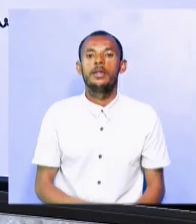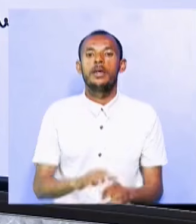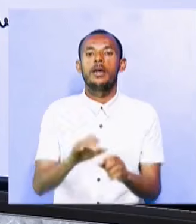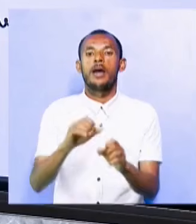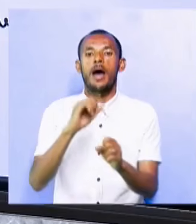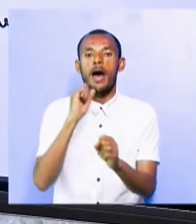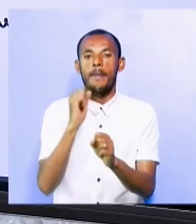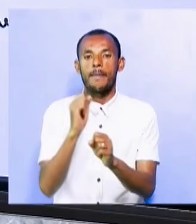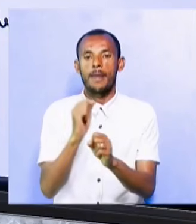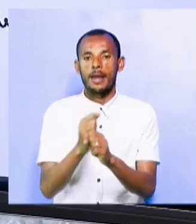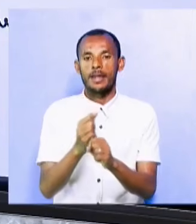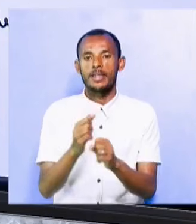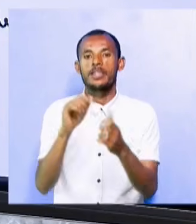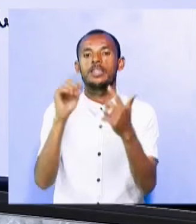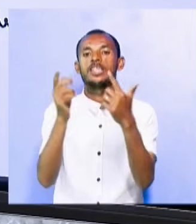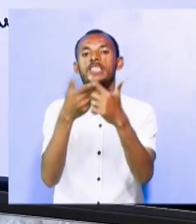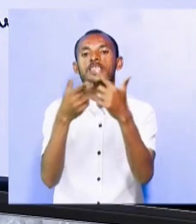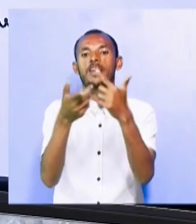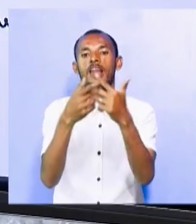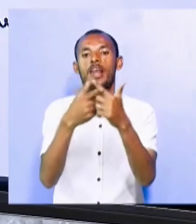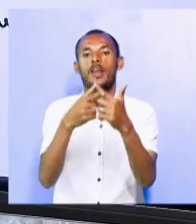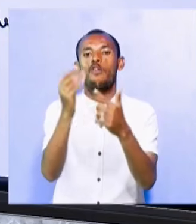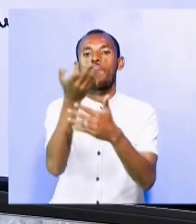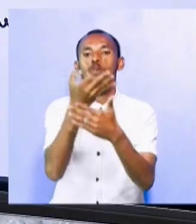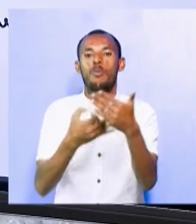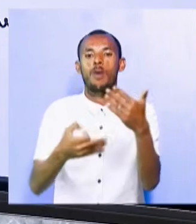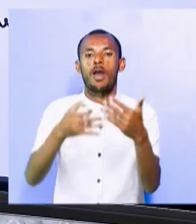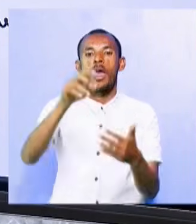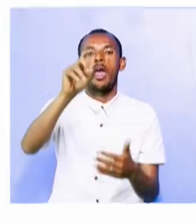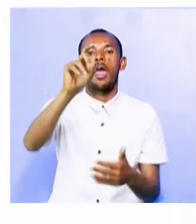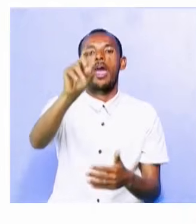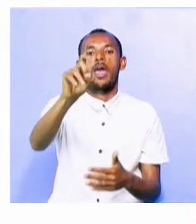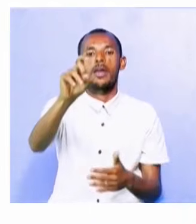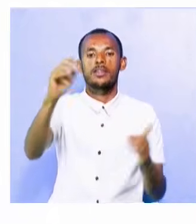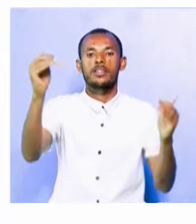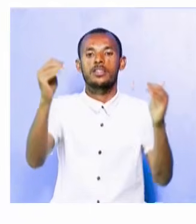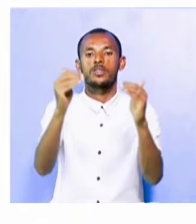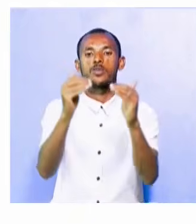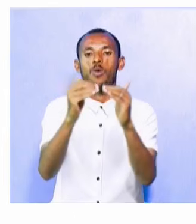apply the second formula. X is equal to